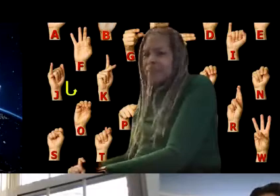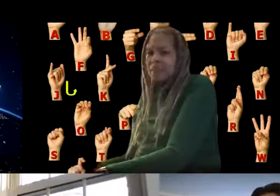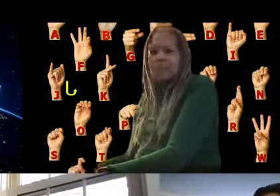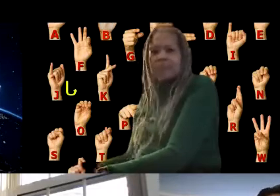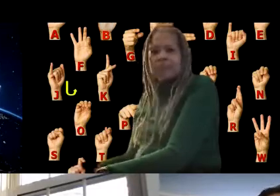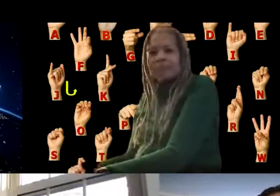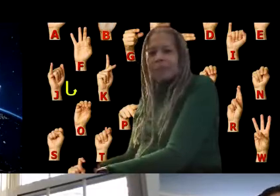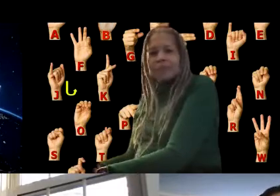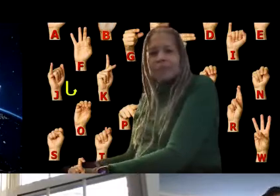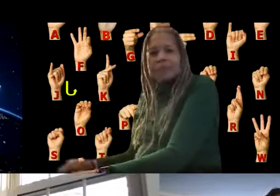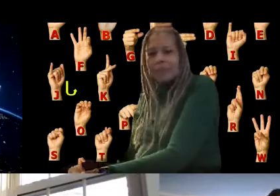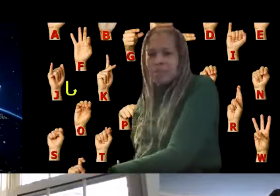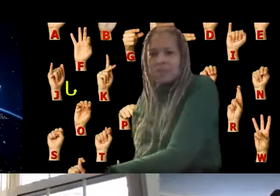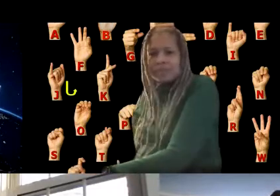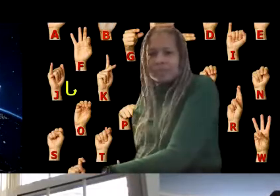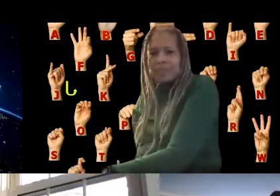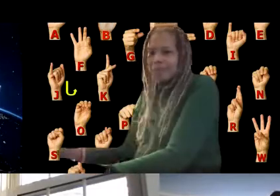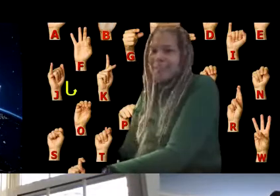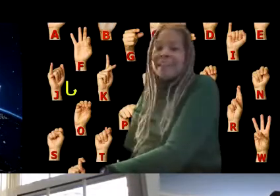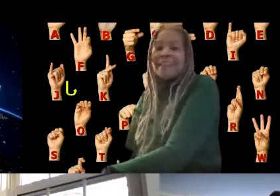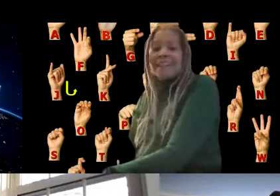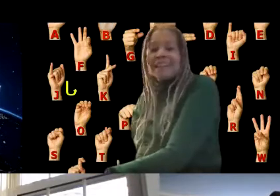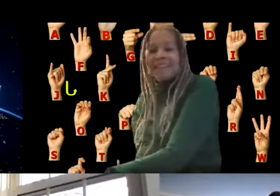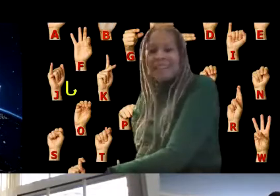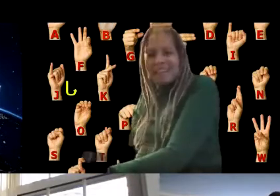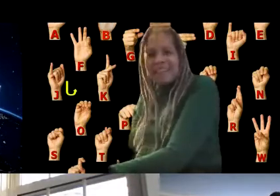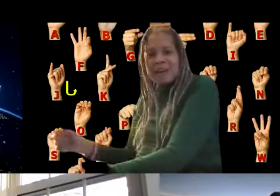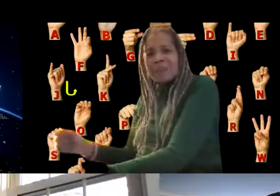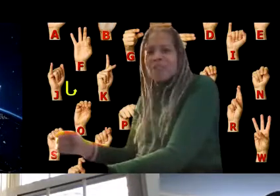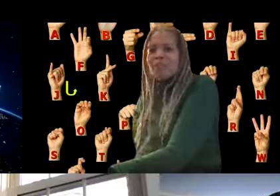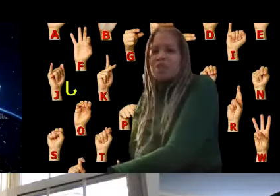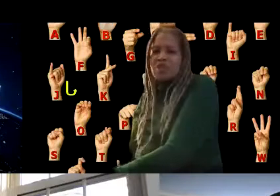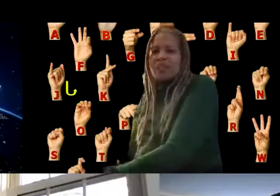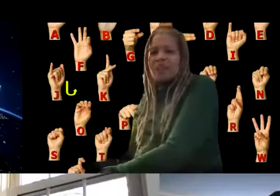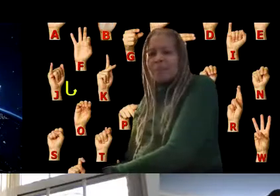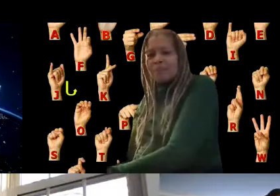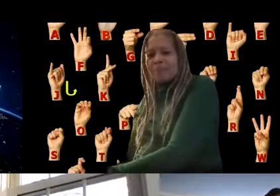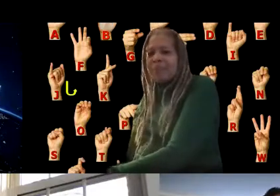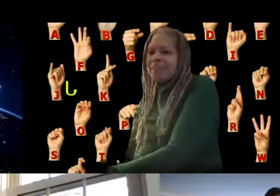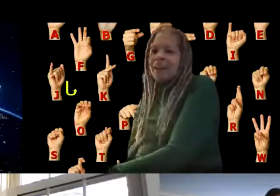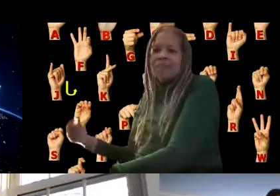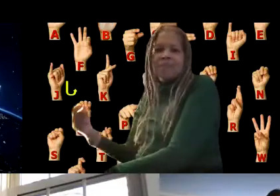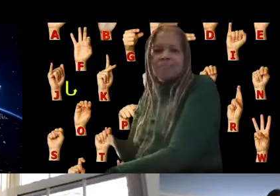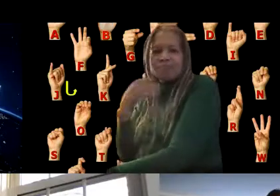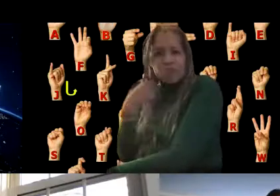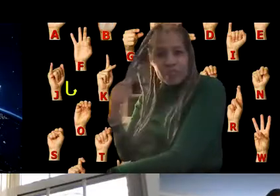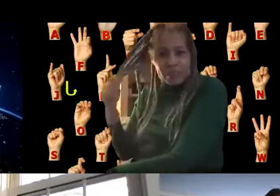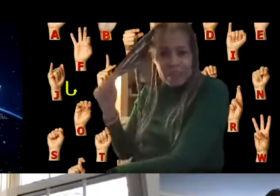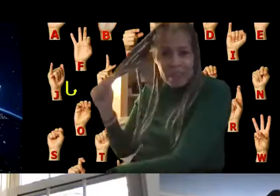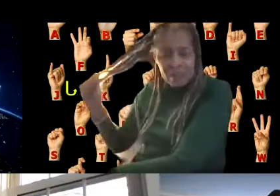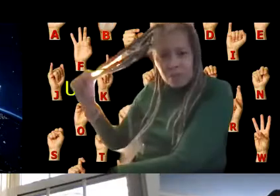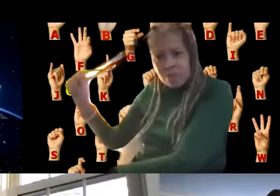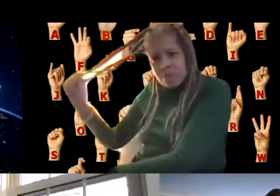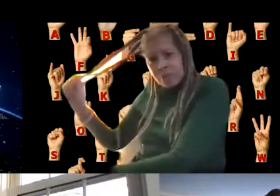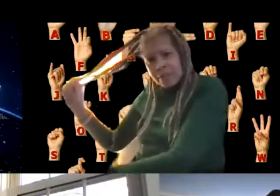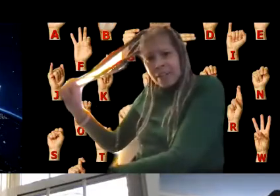99%, that's not a little number, because the other numbers are tiny. 99% we share in common. Now, you can look at me, I